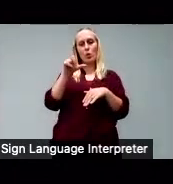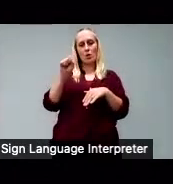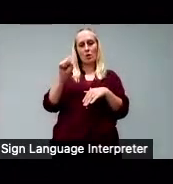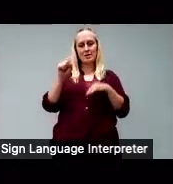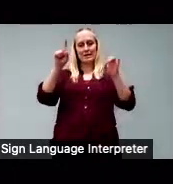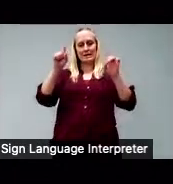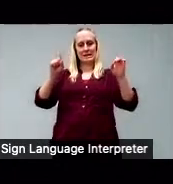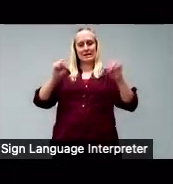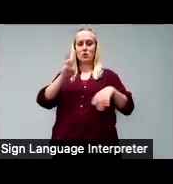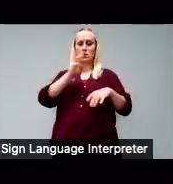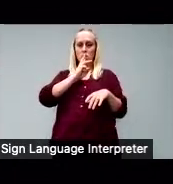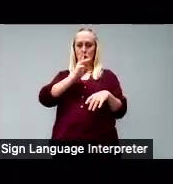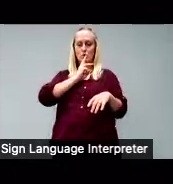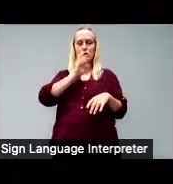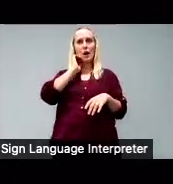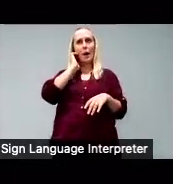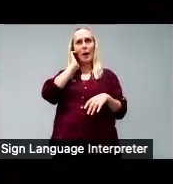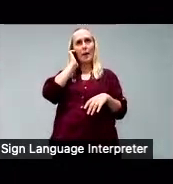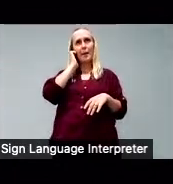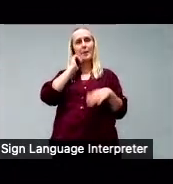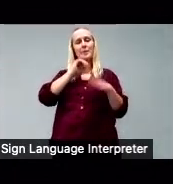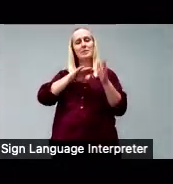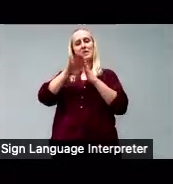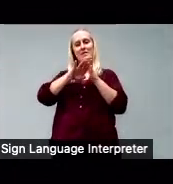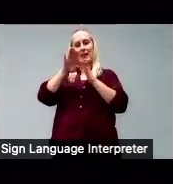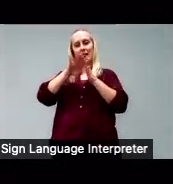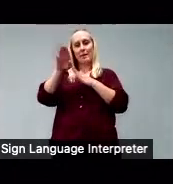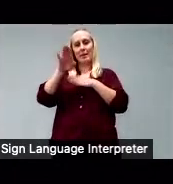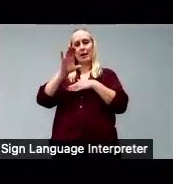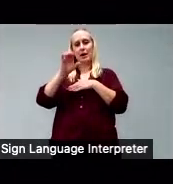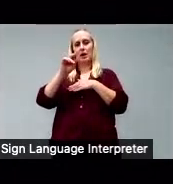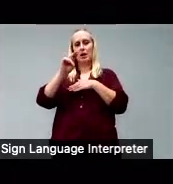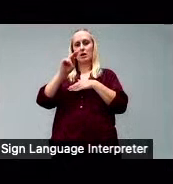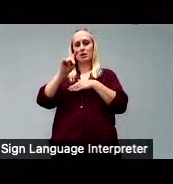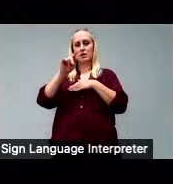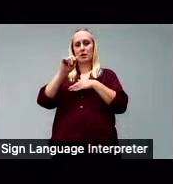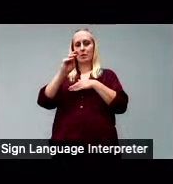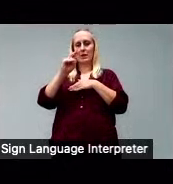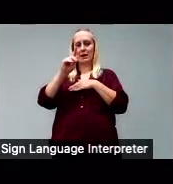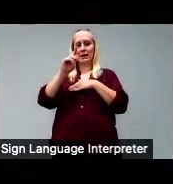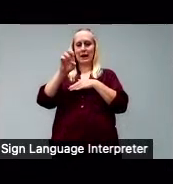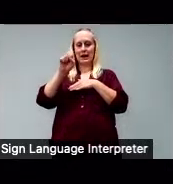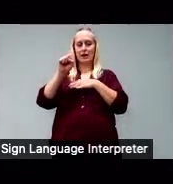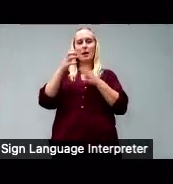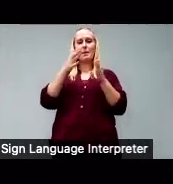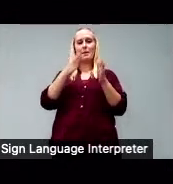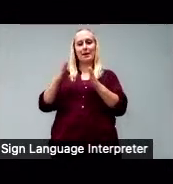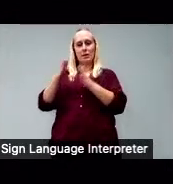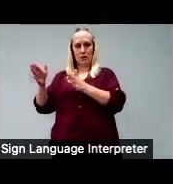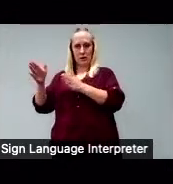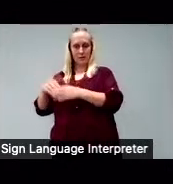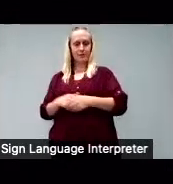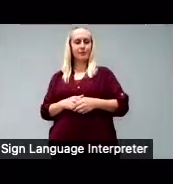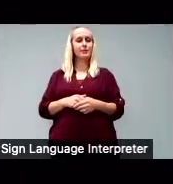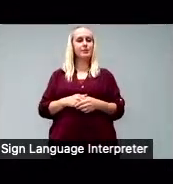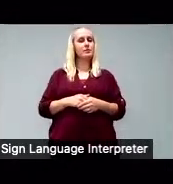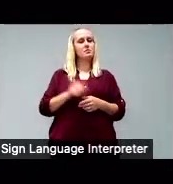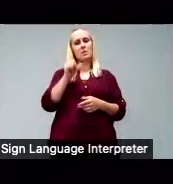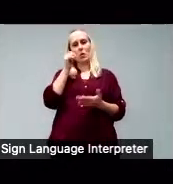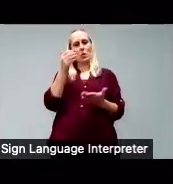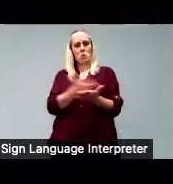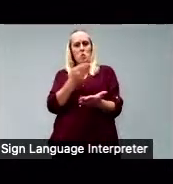water and developing a contaminated media management plan, which is not new to the